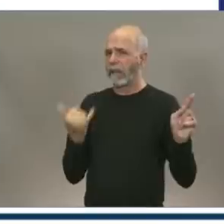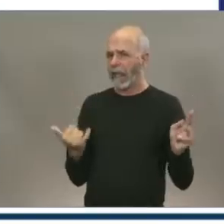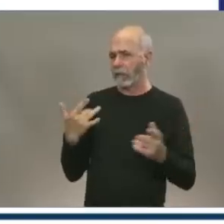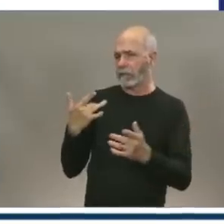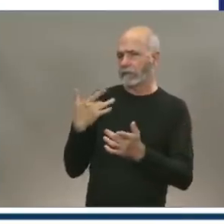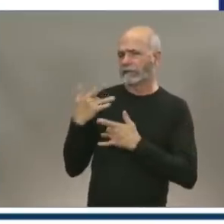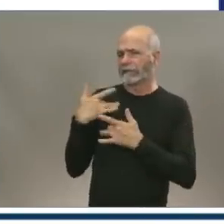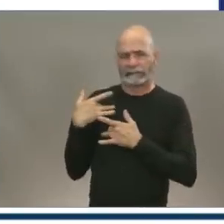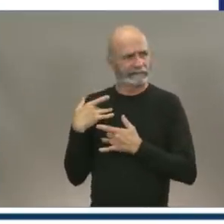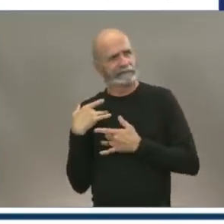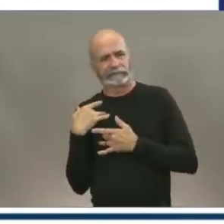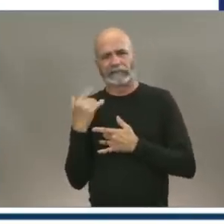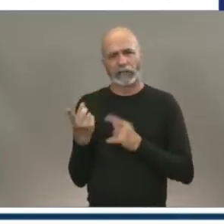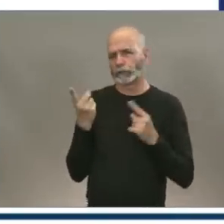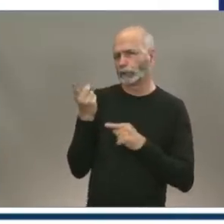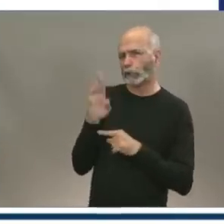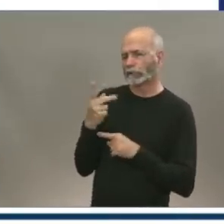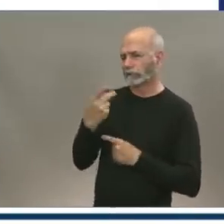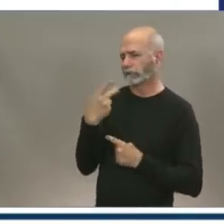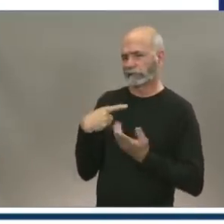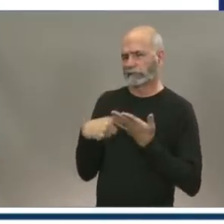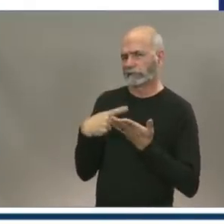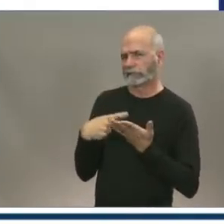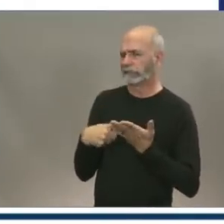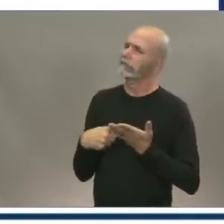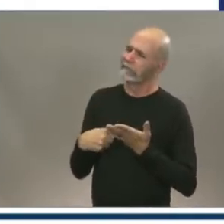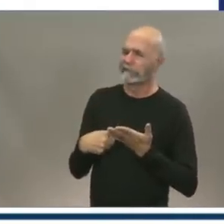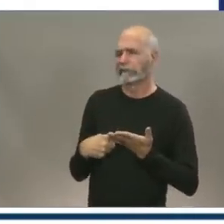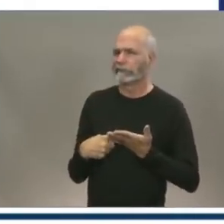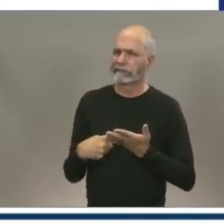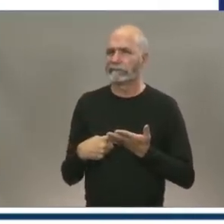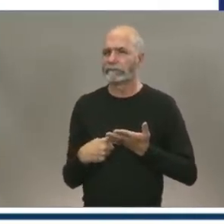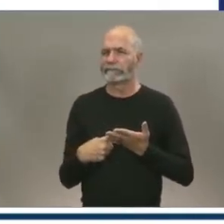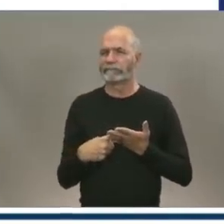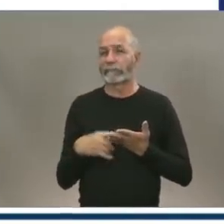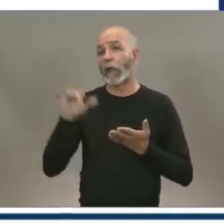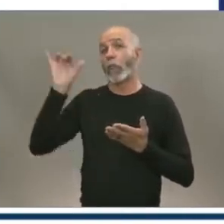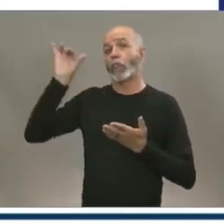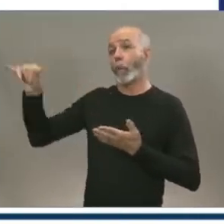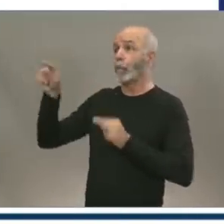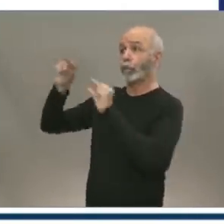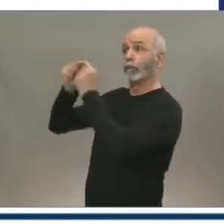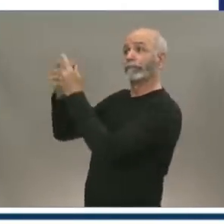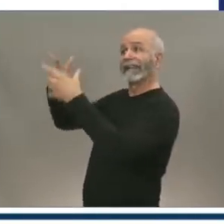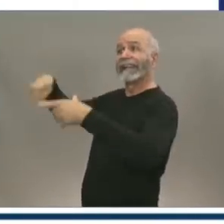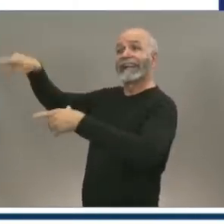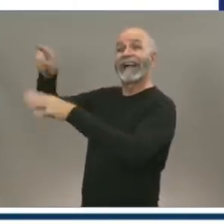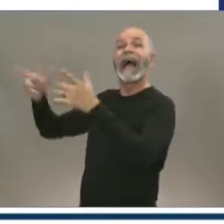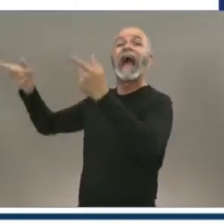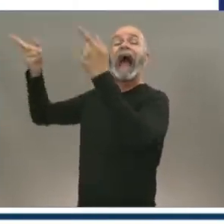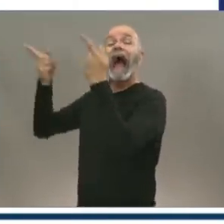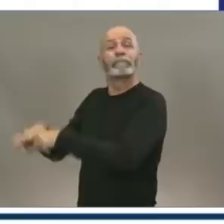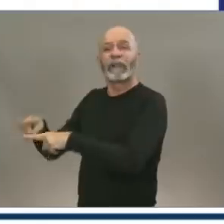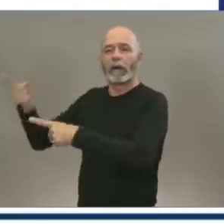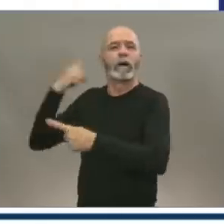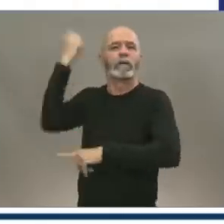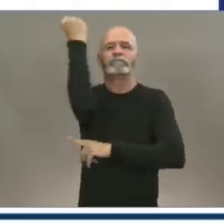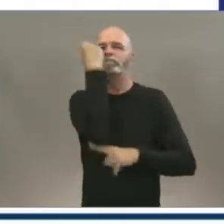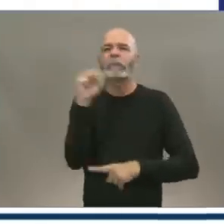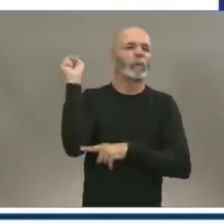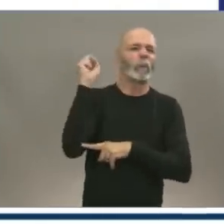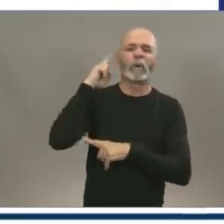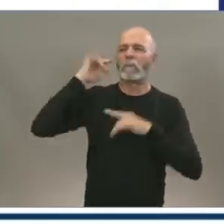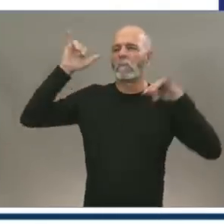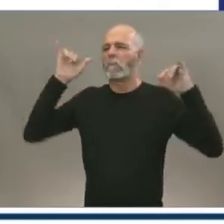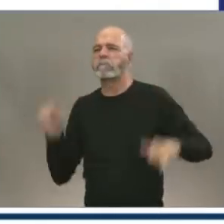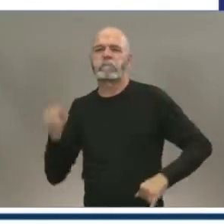add to that. So if you look at the epidemiology, we had this event we're talking about, clearly non-compliance, and that spread to a